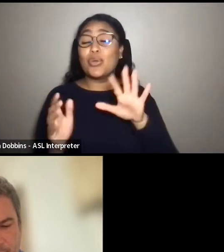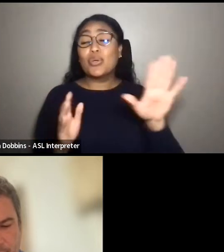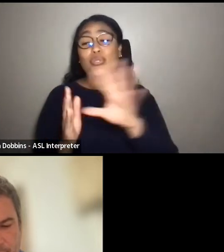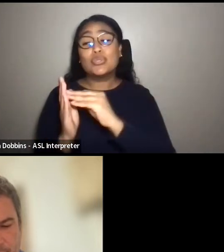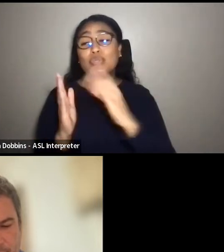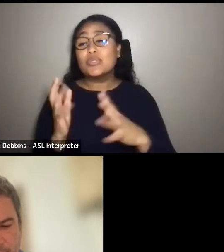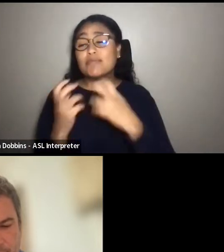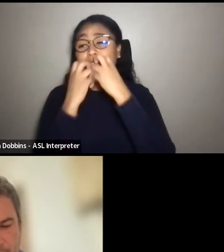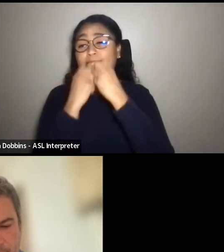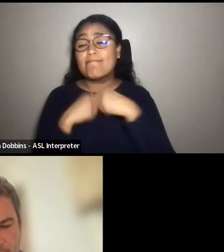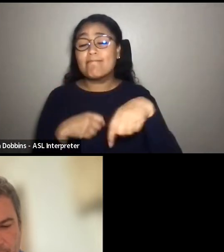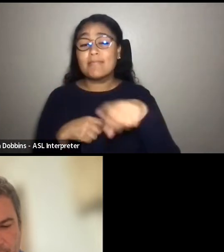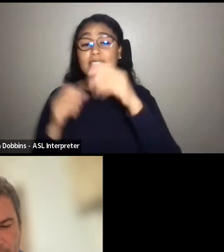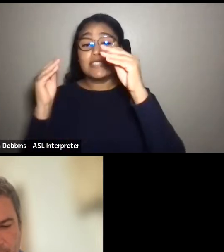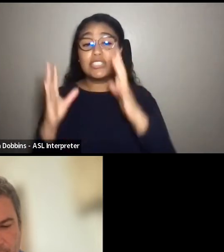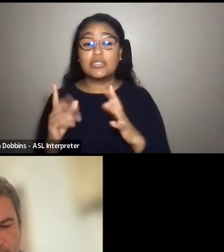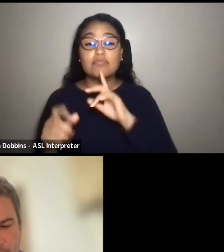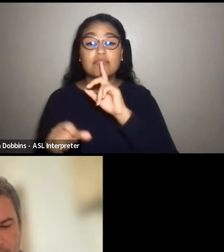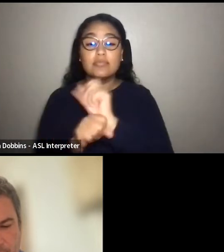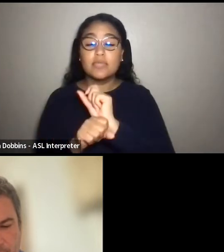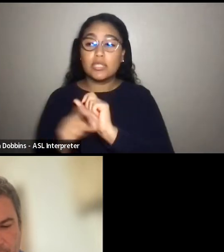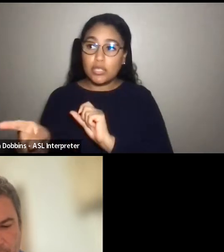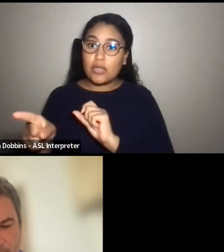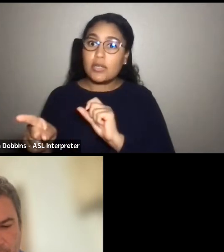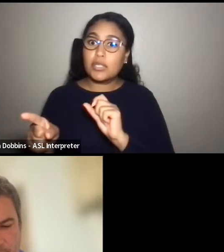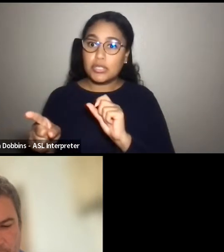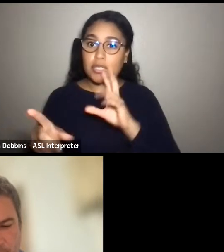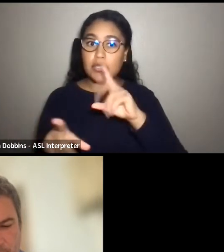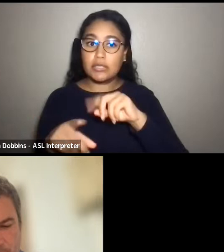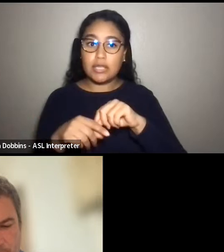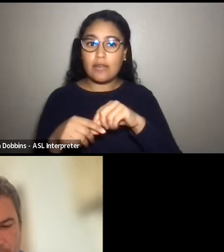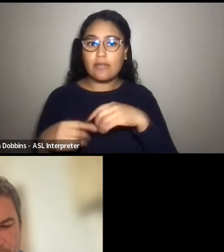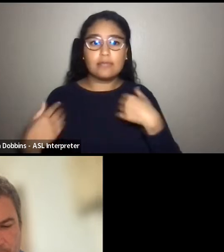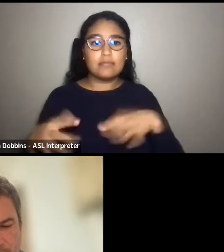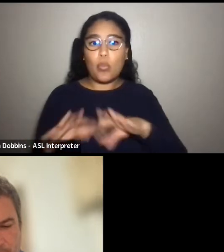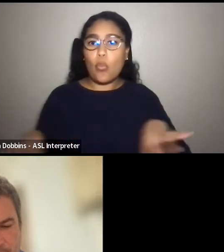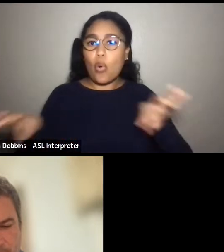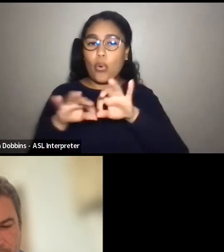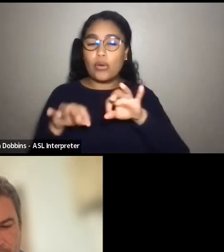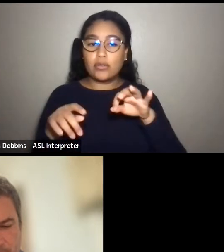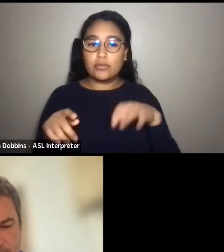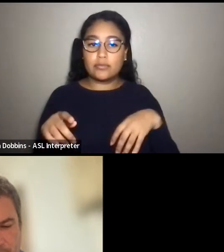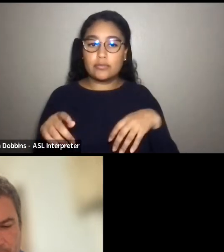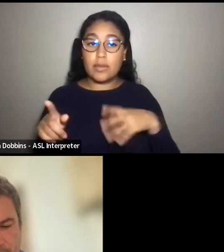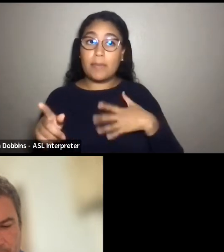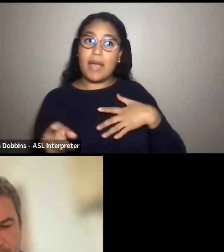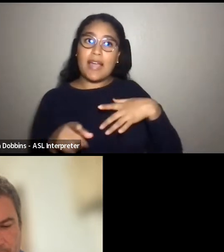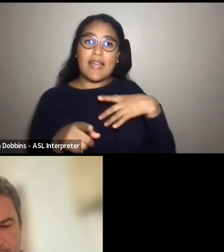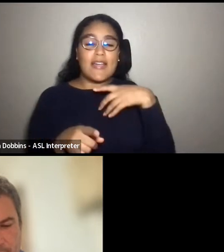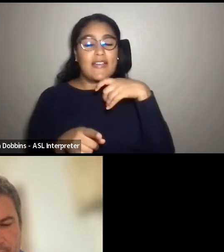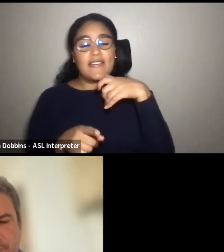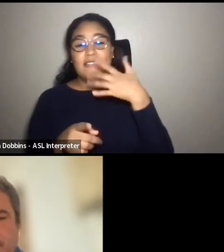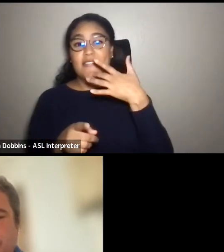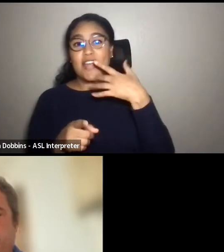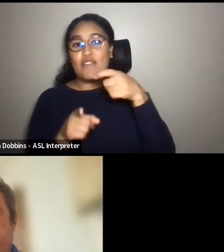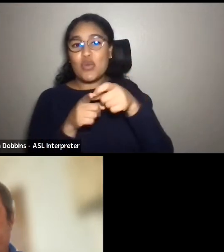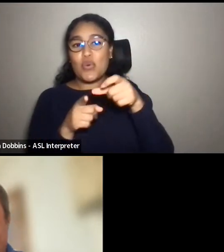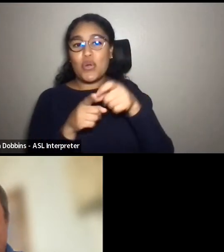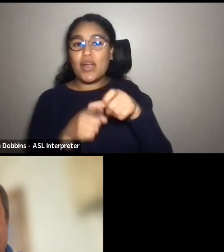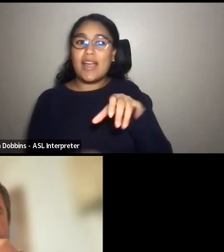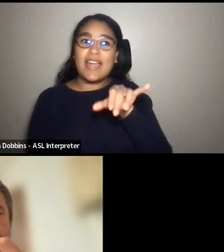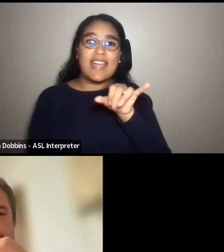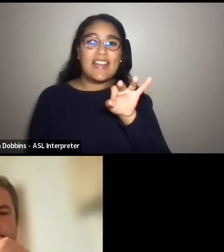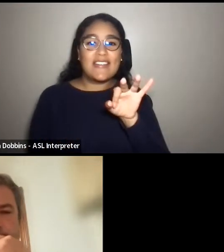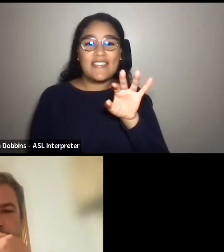coming to school. She is truly indefatigable. Sorry, that was my favorite vocabulary word in elementary